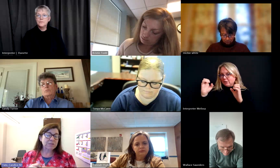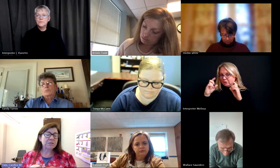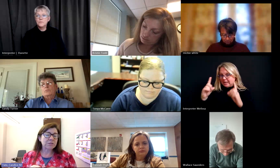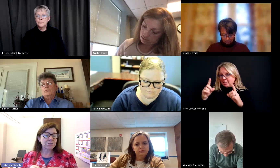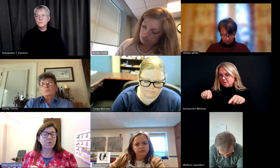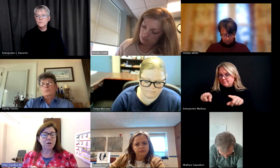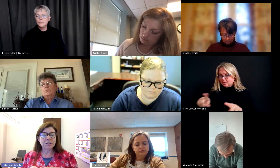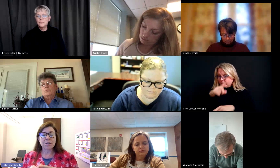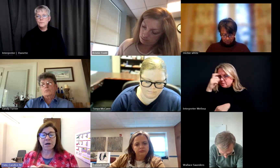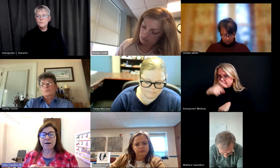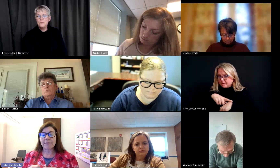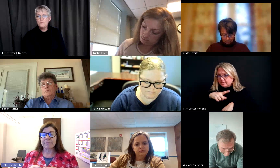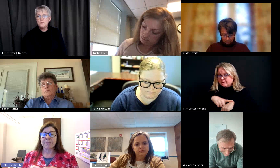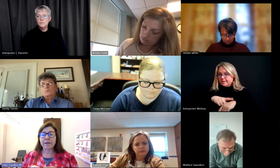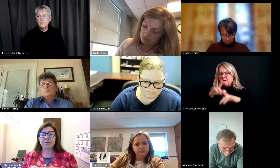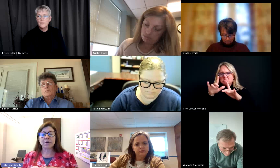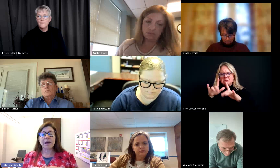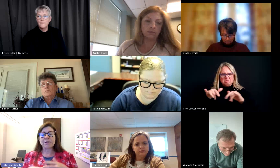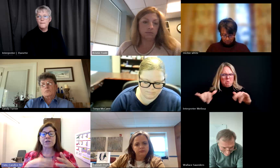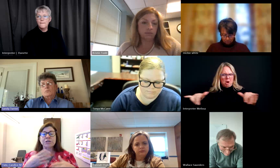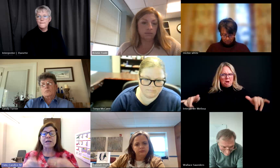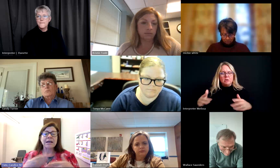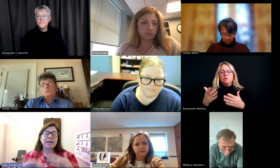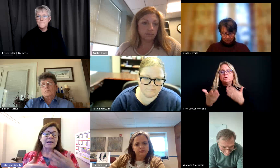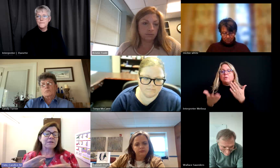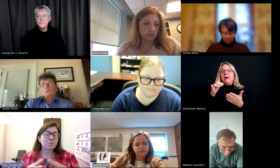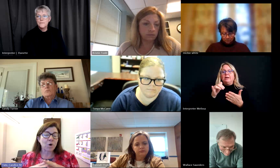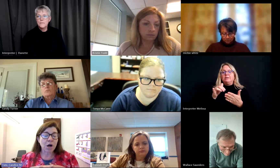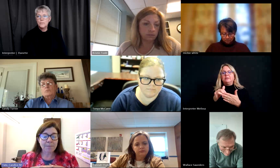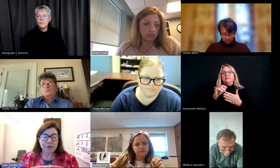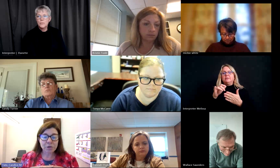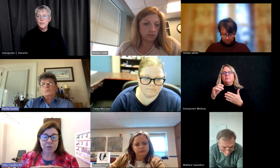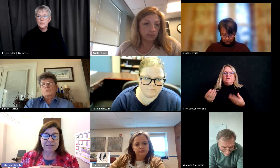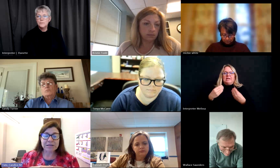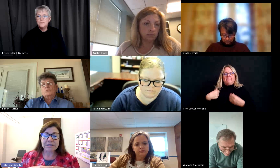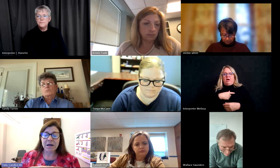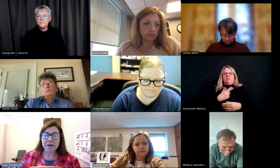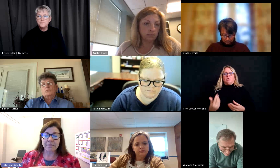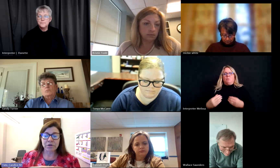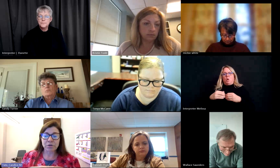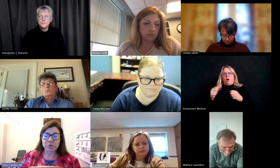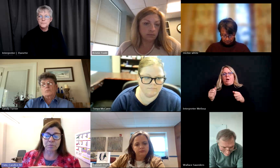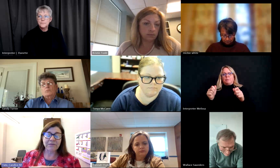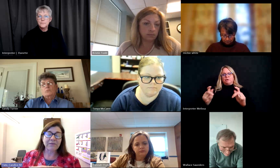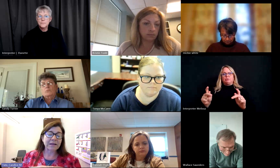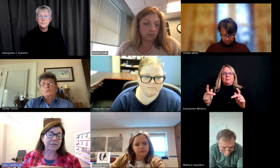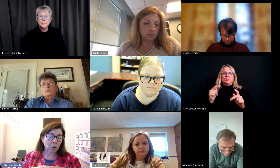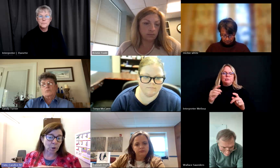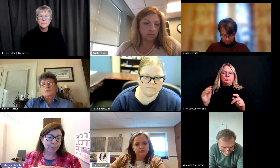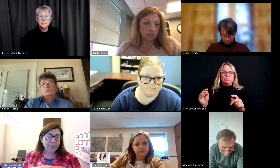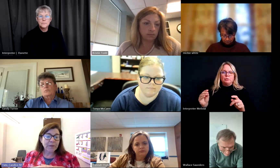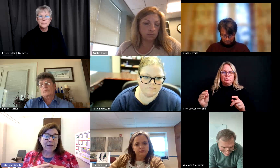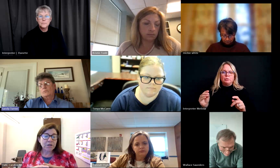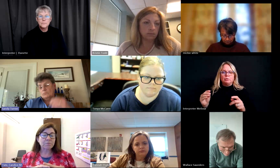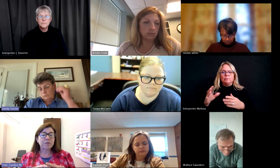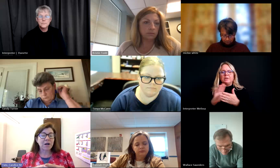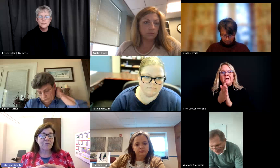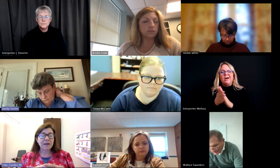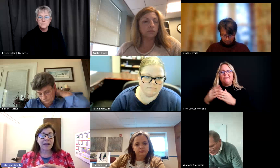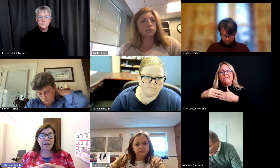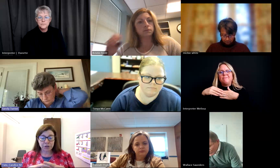summer months and so on. And so that's just, it gives us more opportunities to be flexible